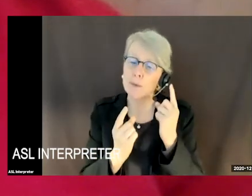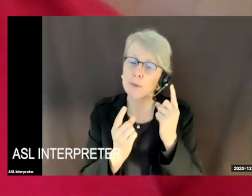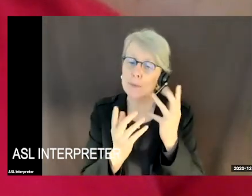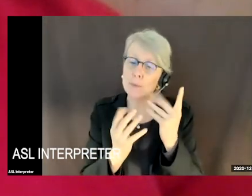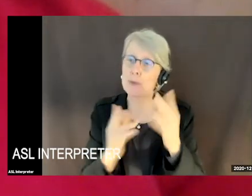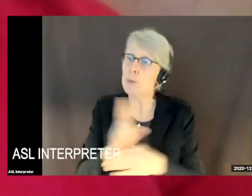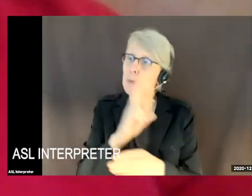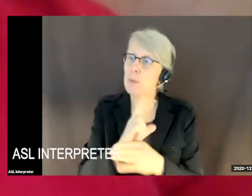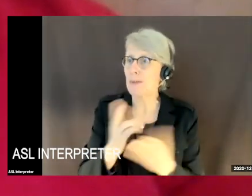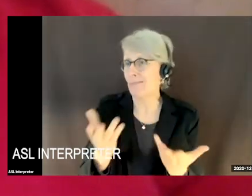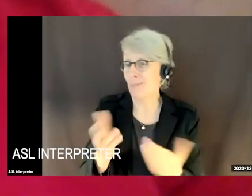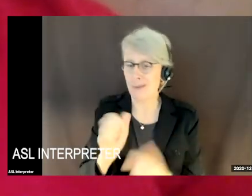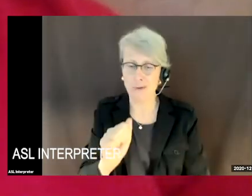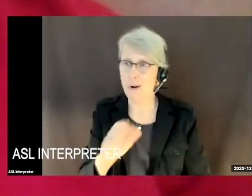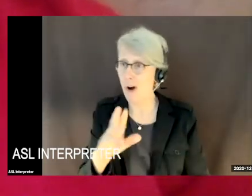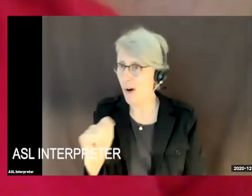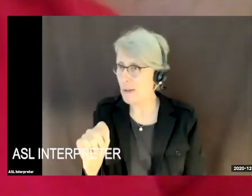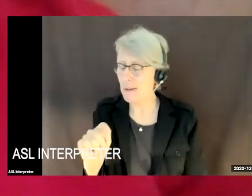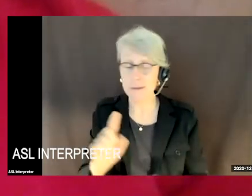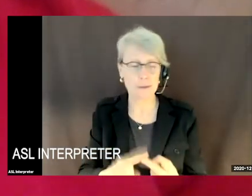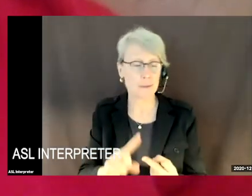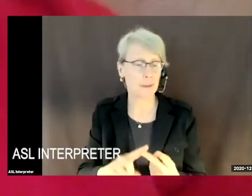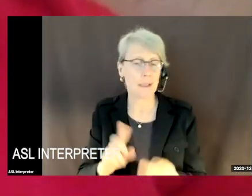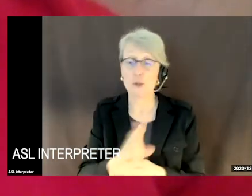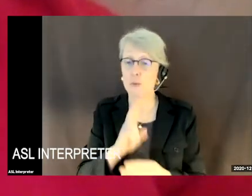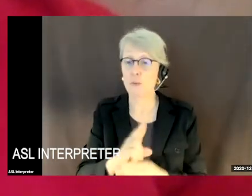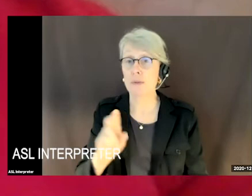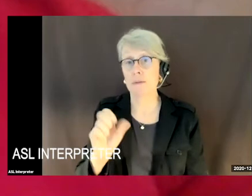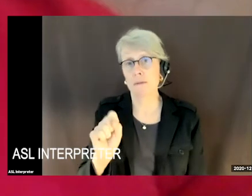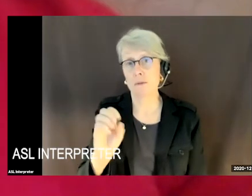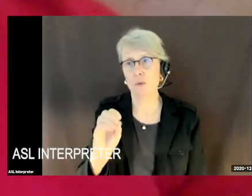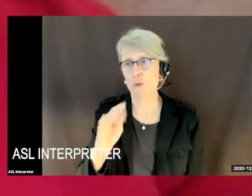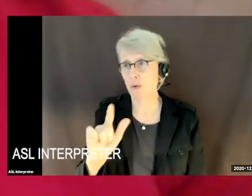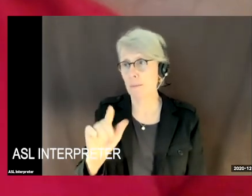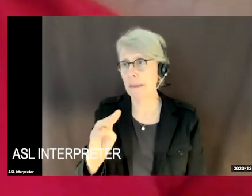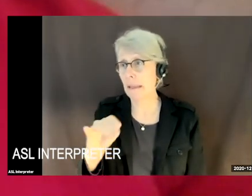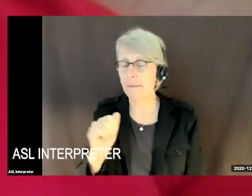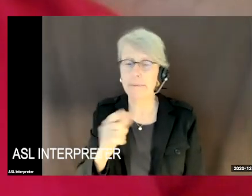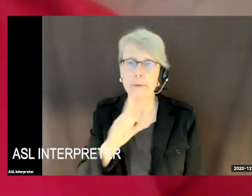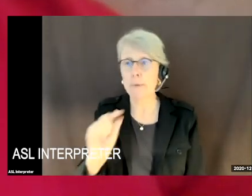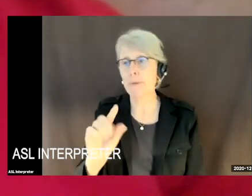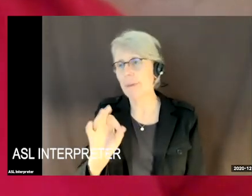about how to use art and social media in this role.